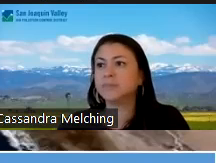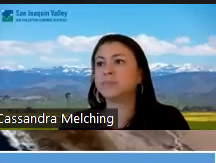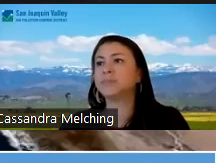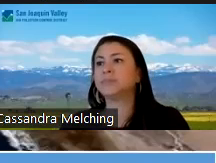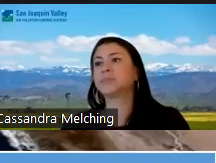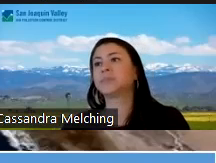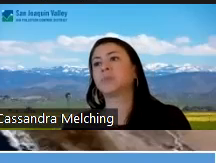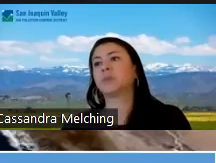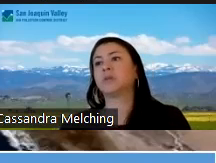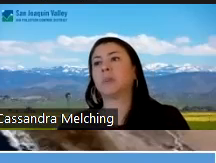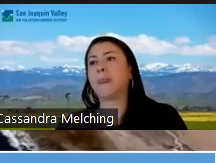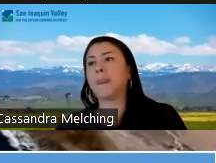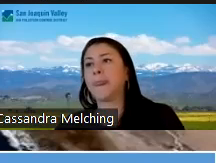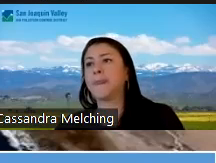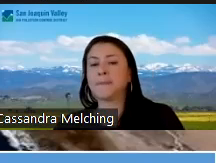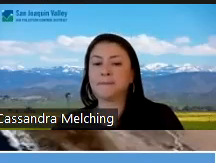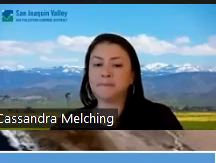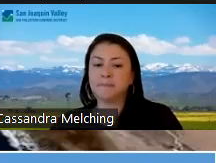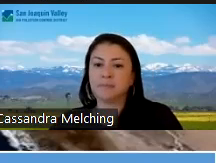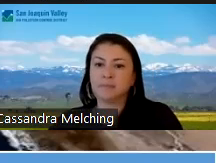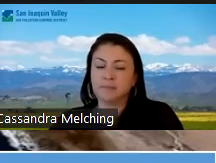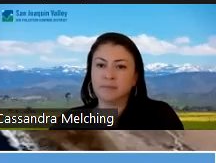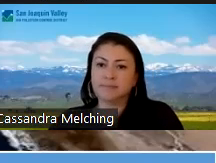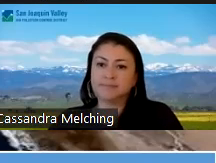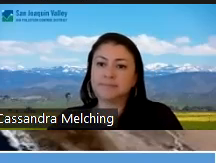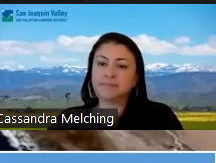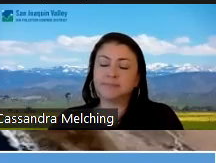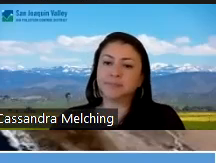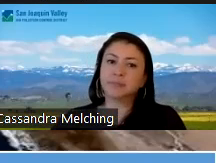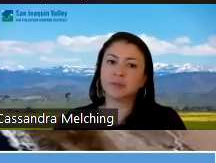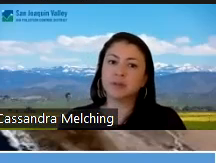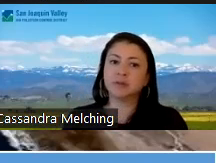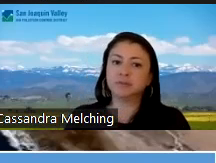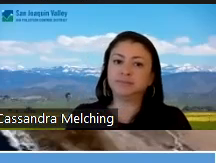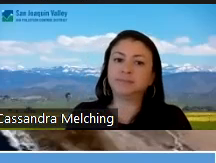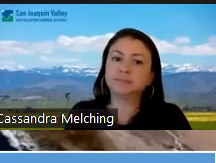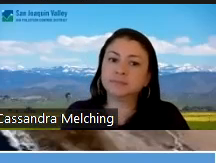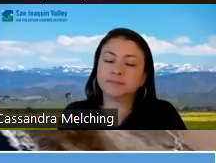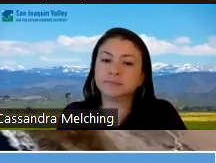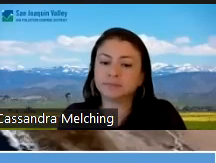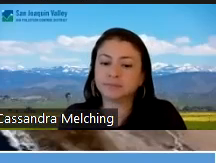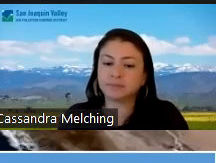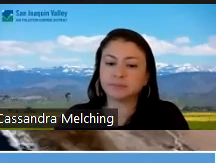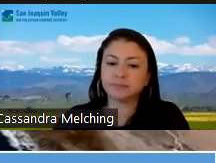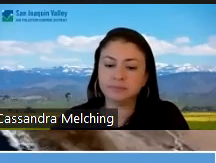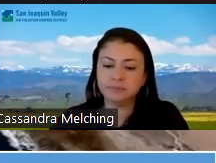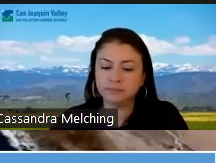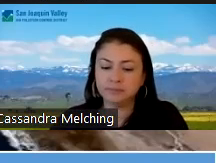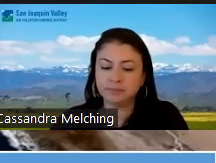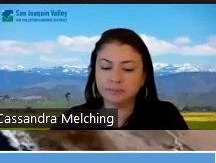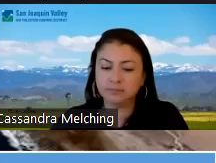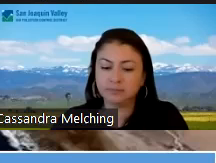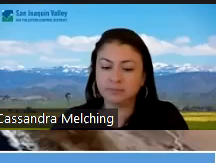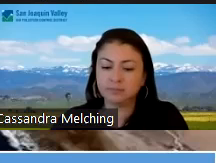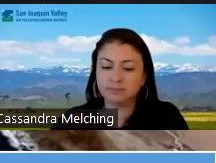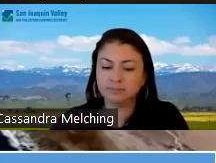out, whatever, that because everybody was affected long term because we were breathing